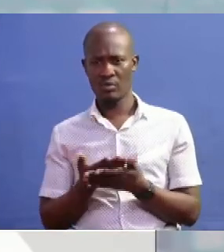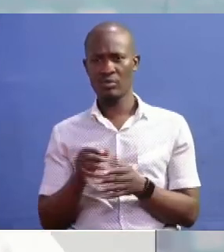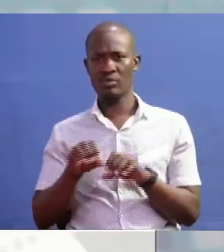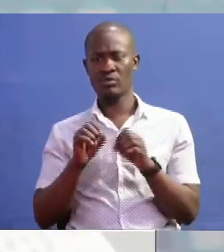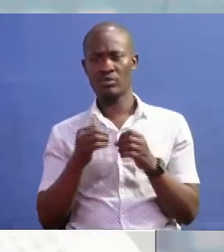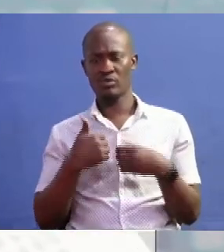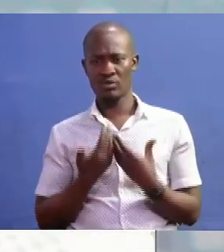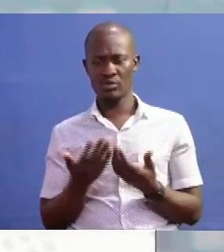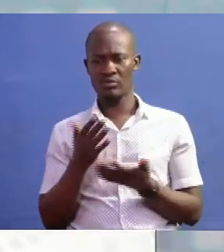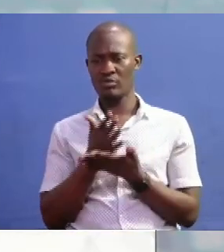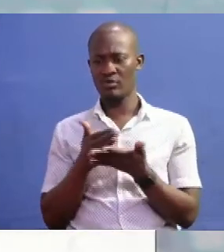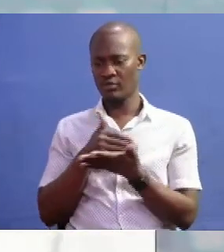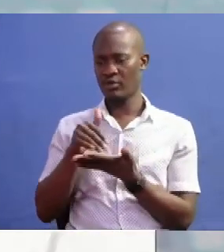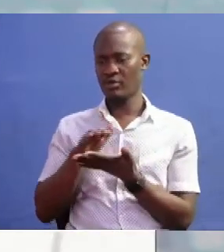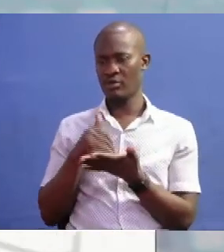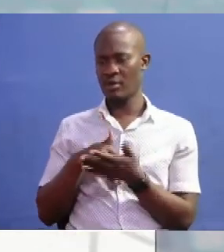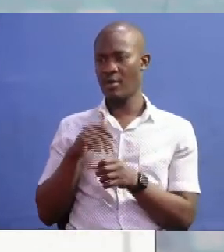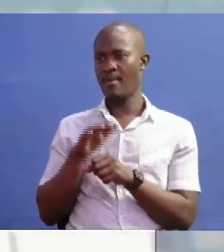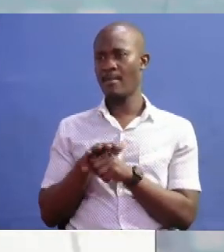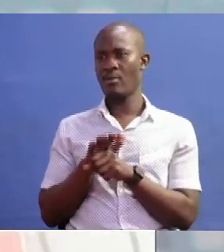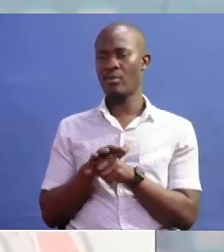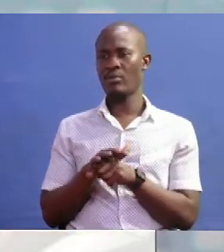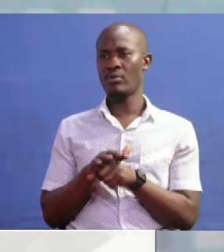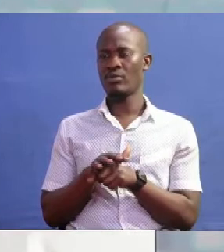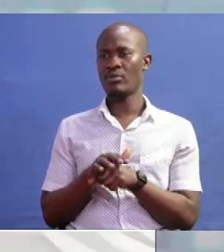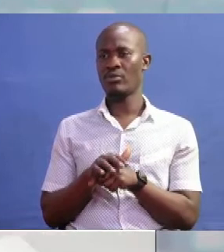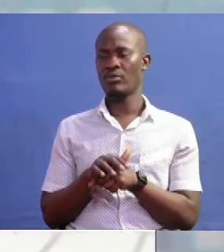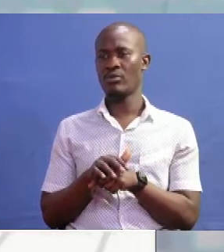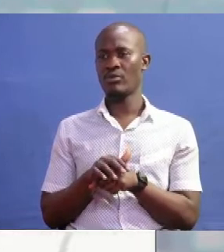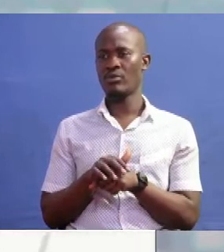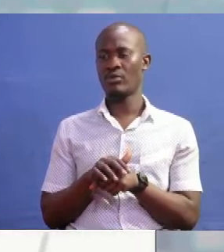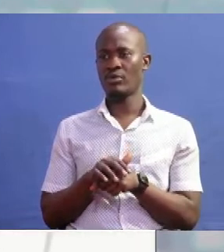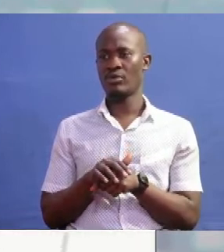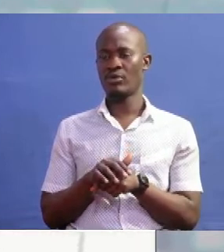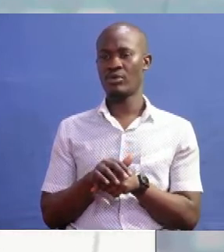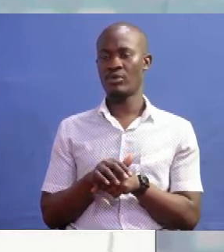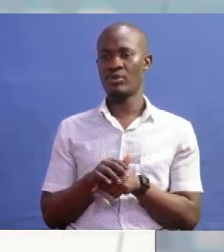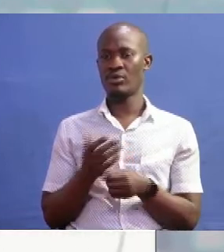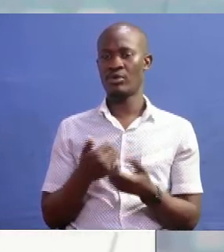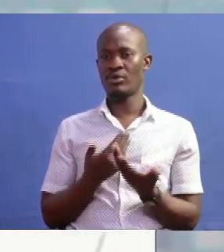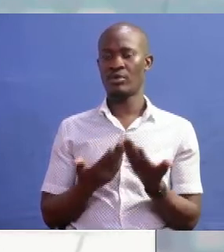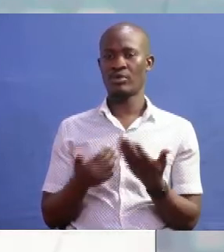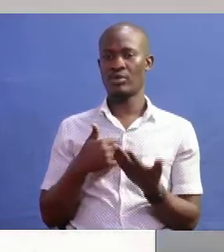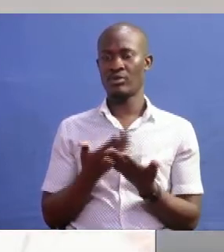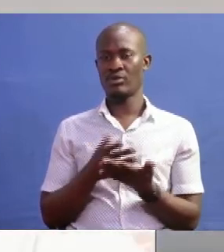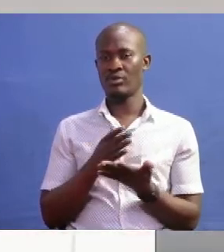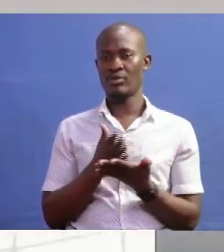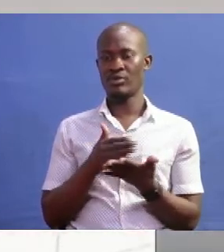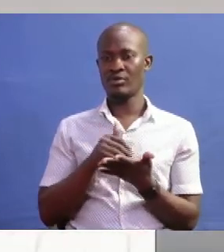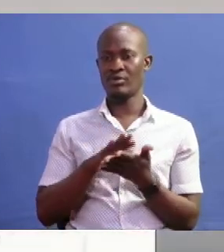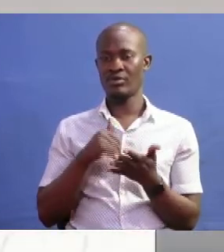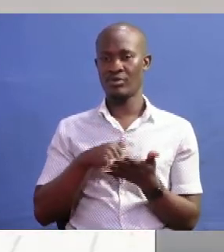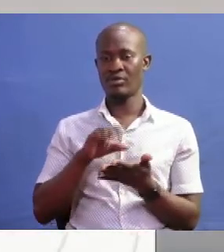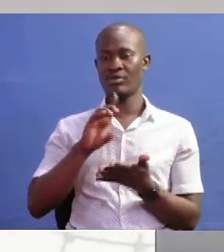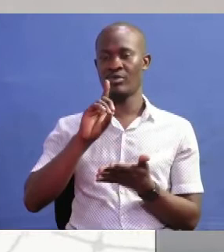SACCOs is a good option for you. Mostly when it comes SACCO to dividends. Yes, Somebody maybe doesn't understand